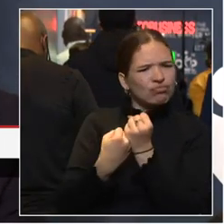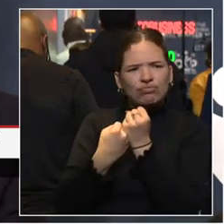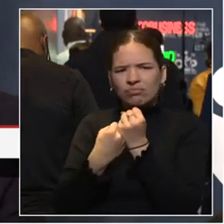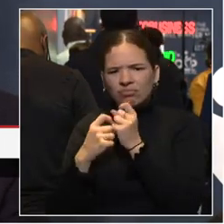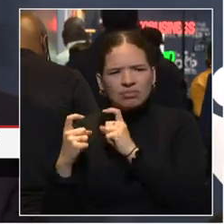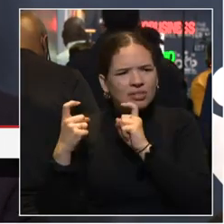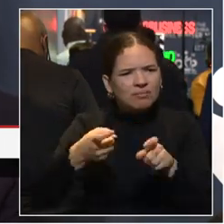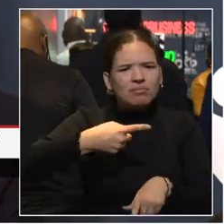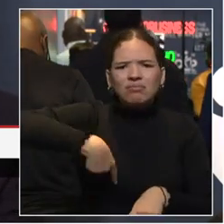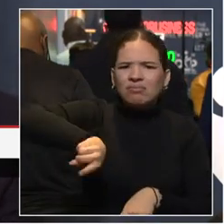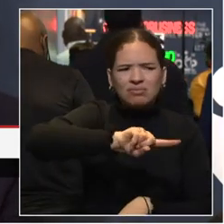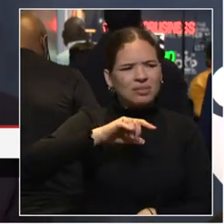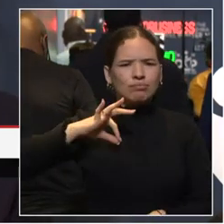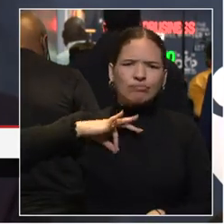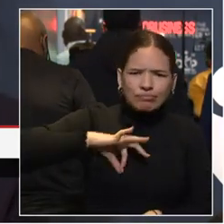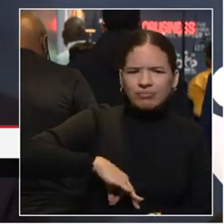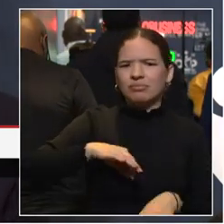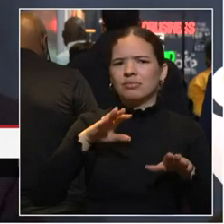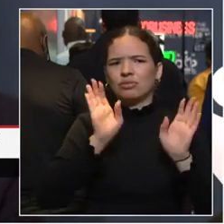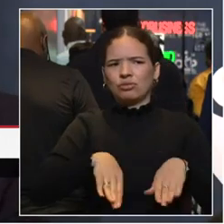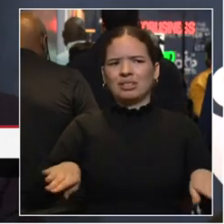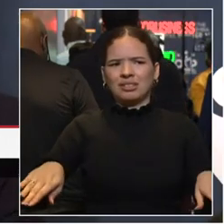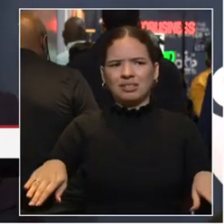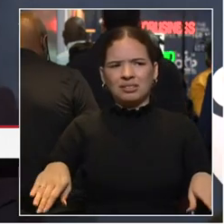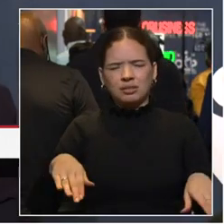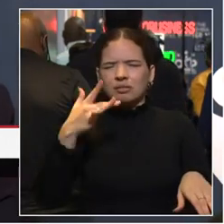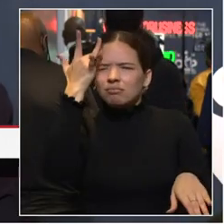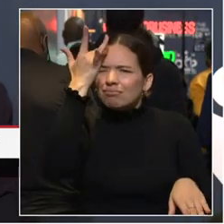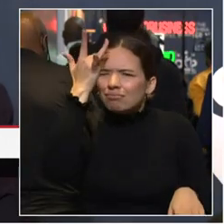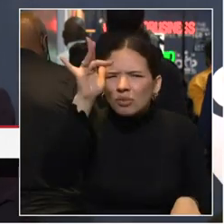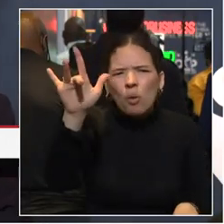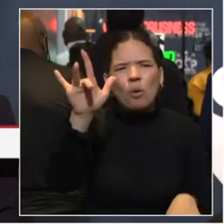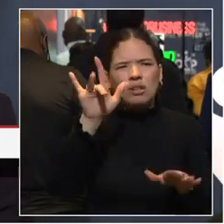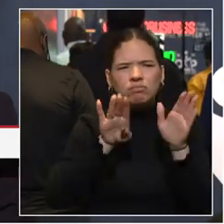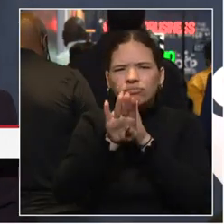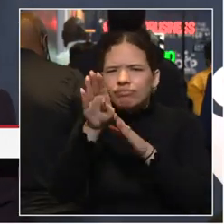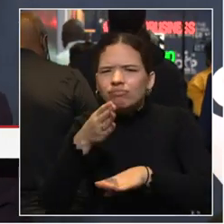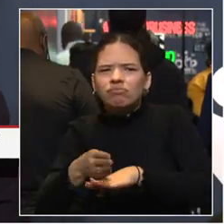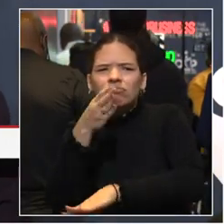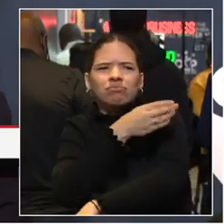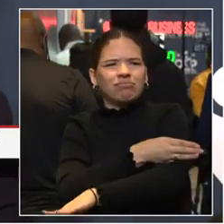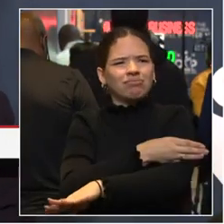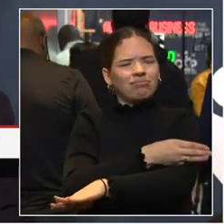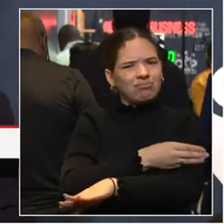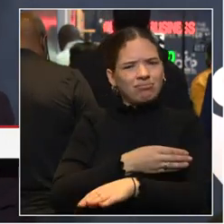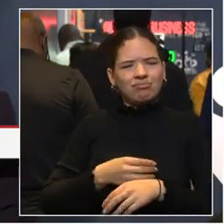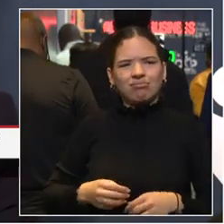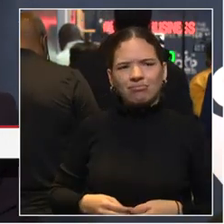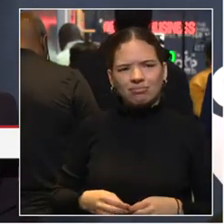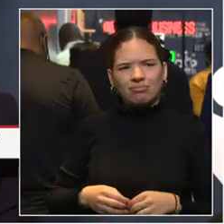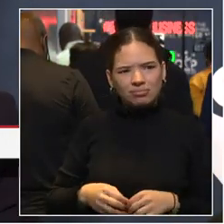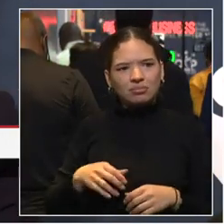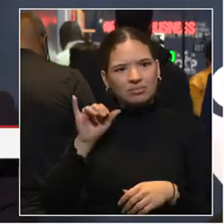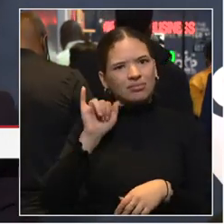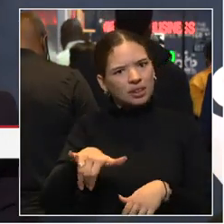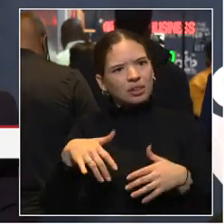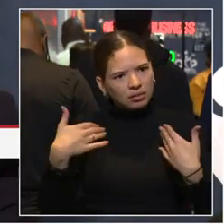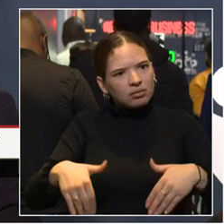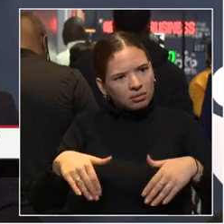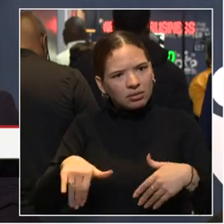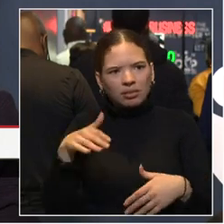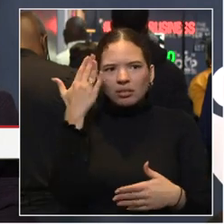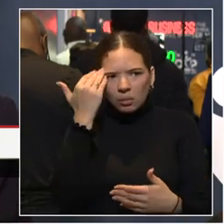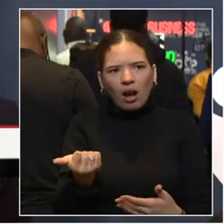their brilliance come out and shine. And I think that's why we have the best summer